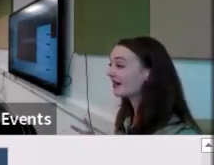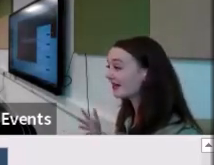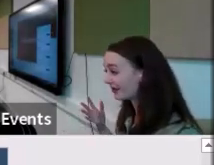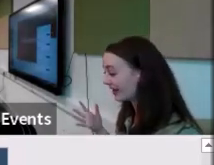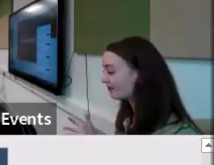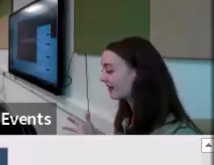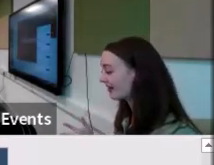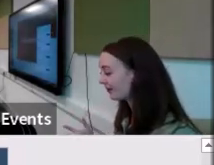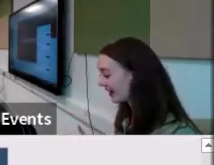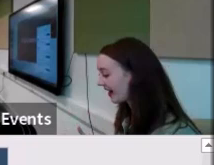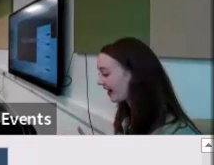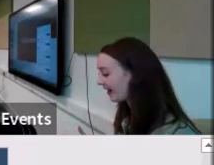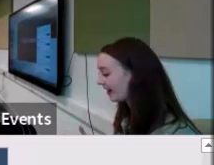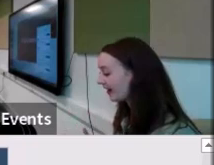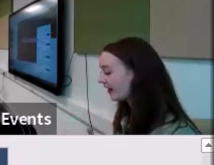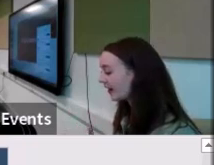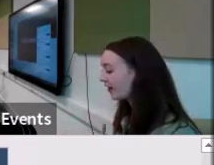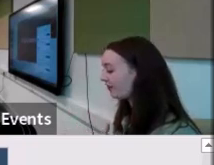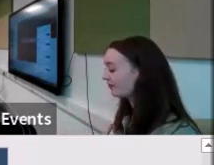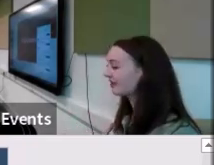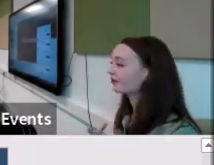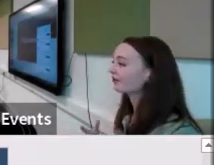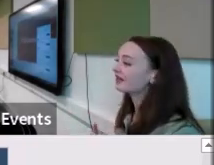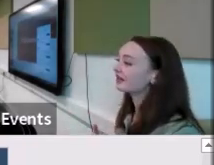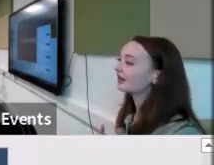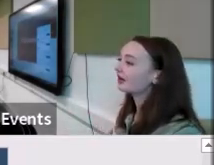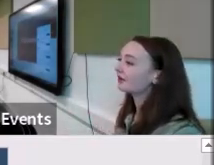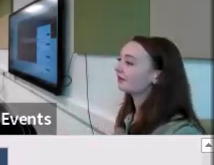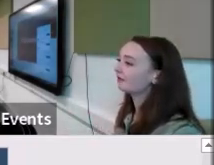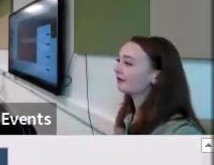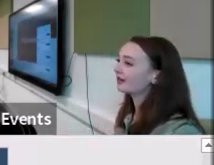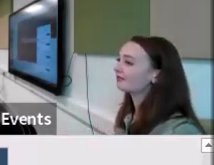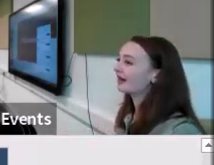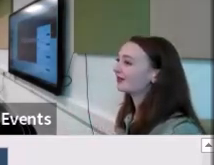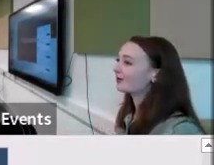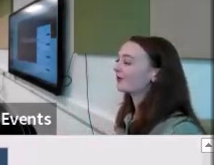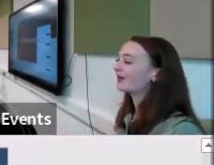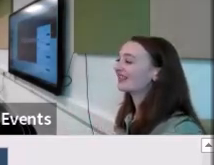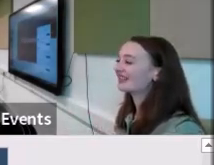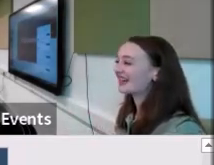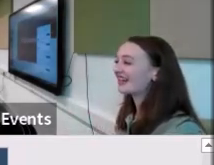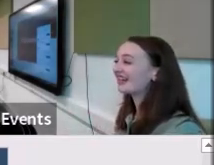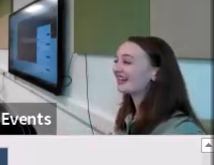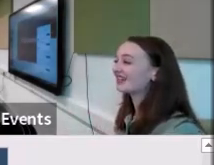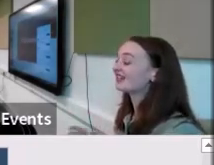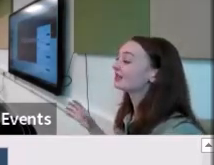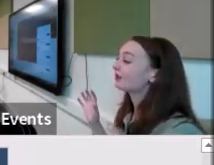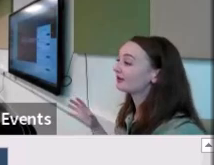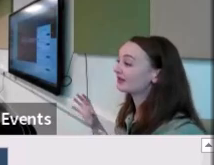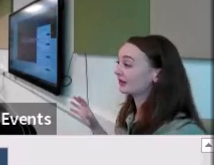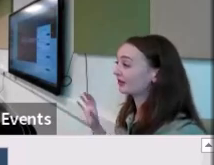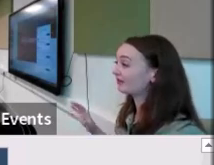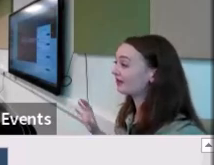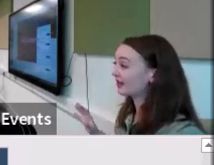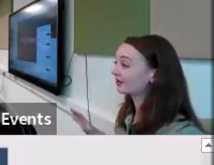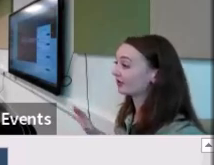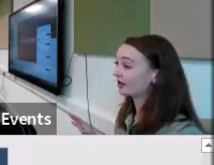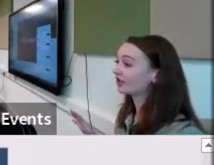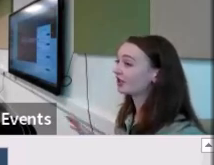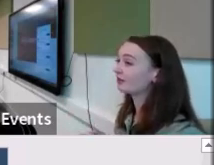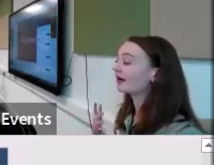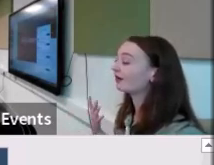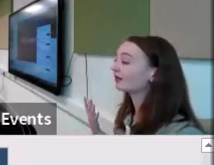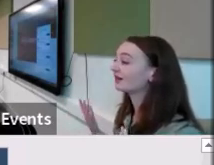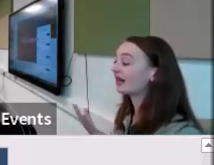area at the minute, so keep an eye on that. There's a great friend of mine called Chronically Jenny, and she's posting loads of videos